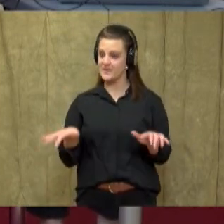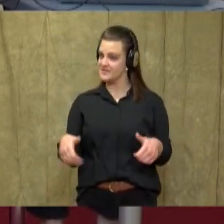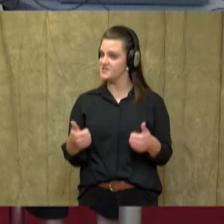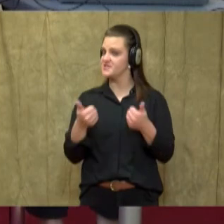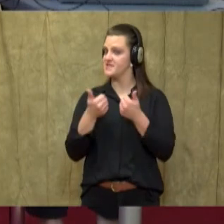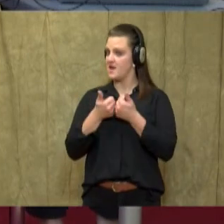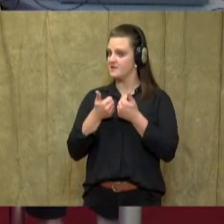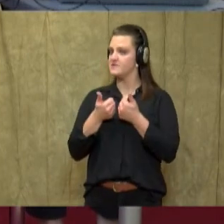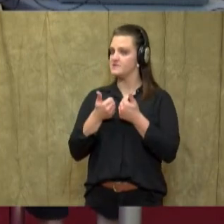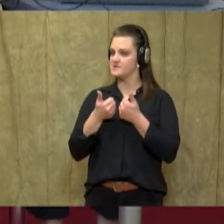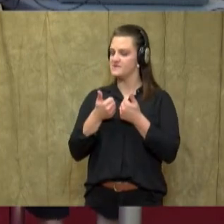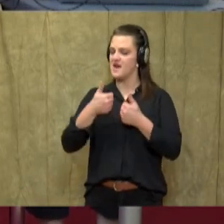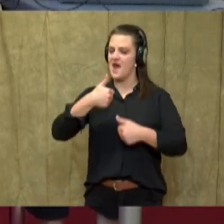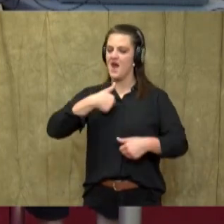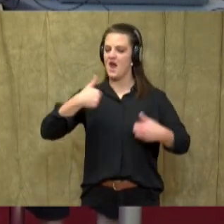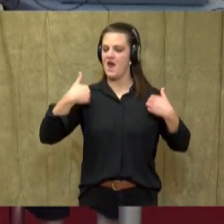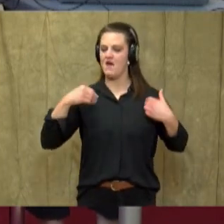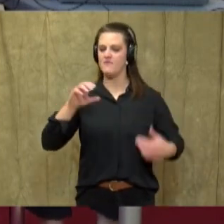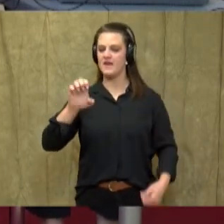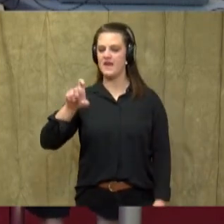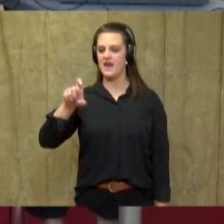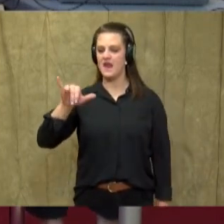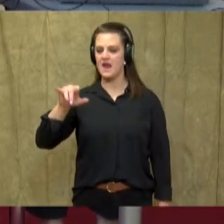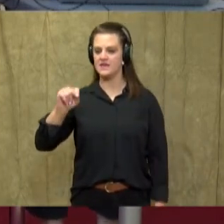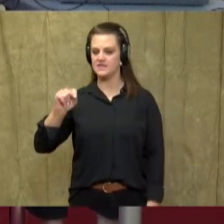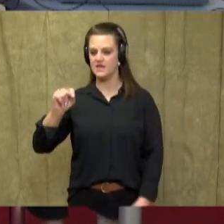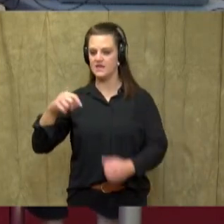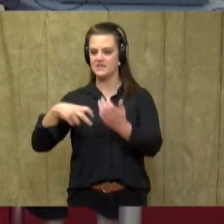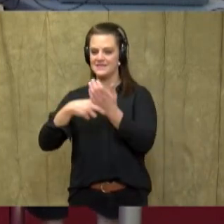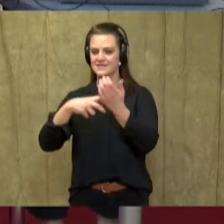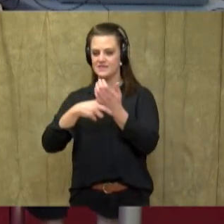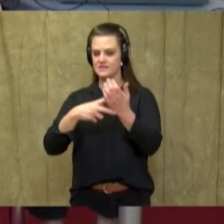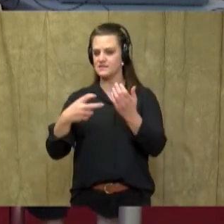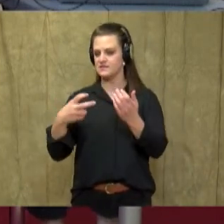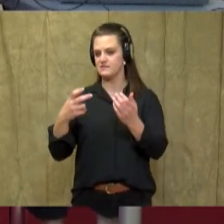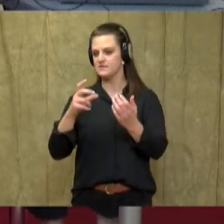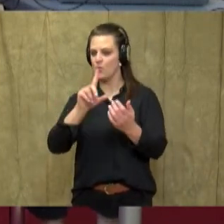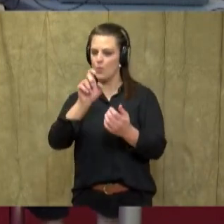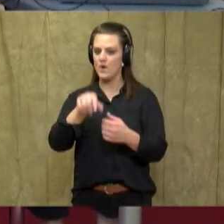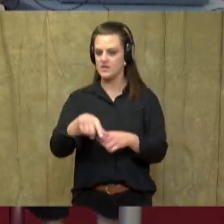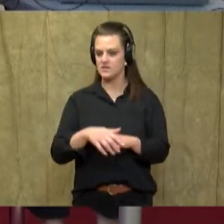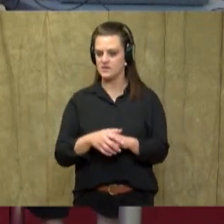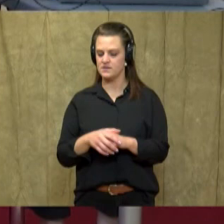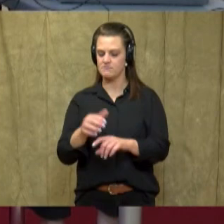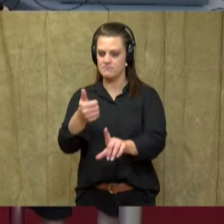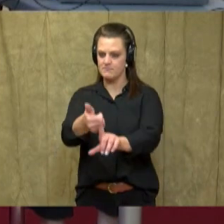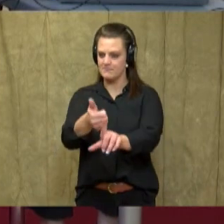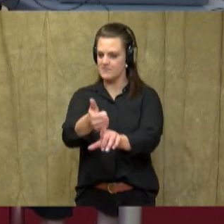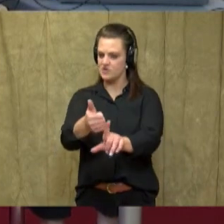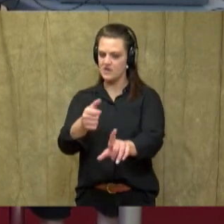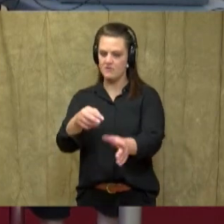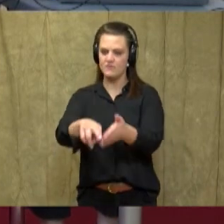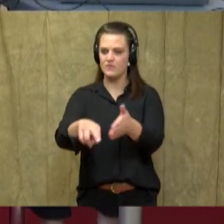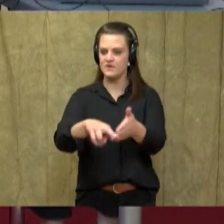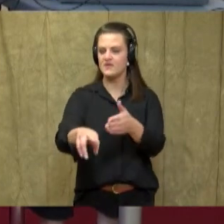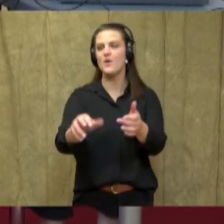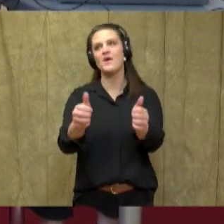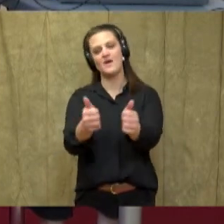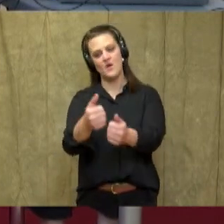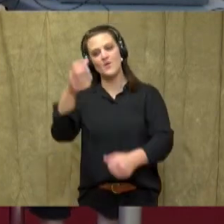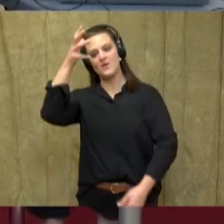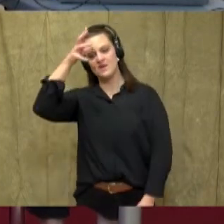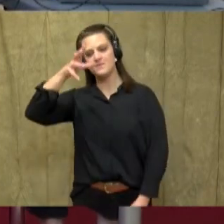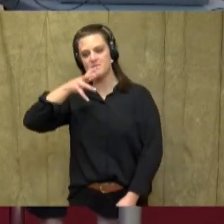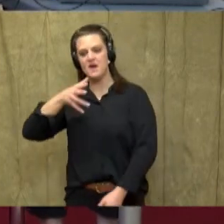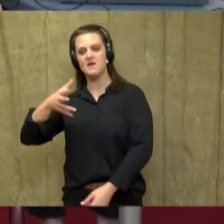have an exit slip challenge, maybe for you to do your own research, of course with your parents' or guardians'